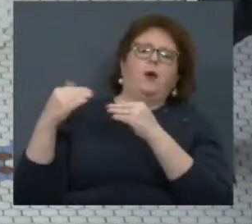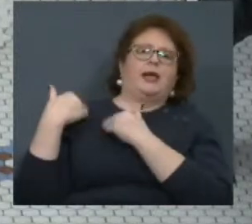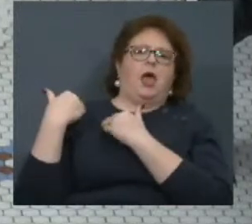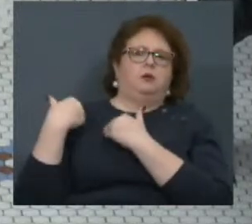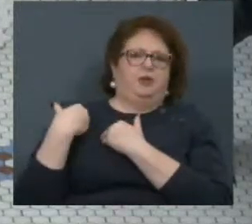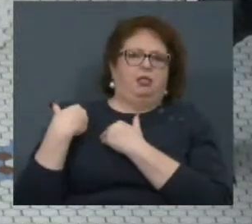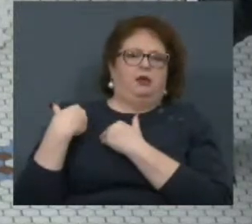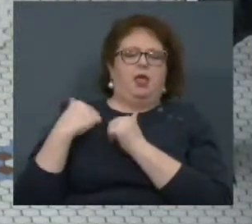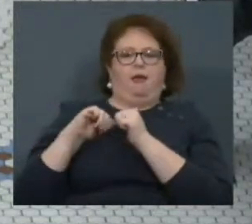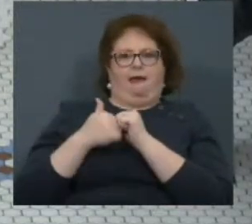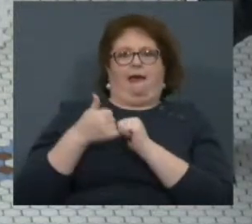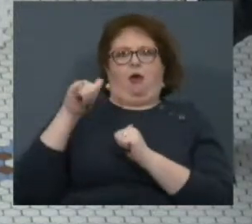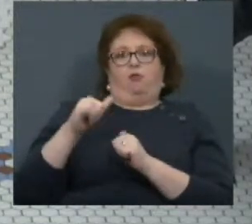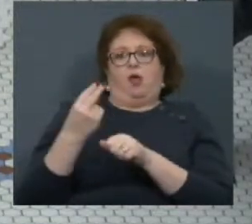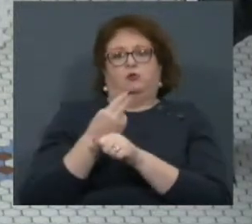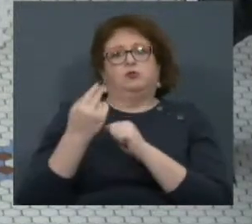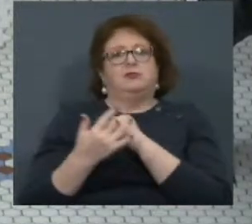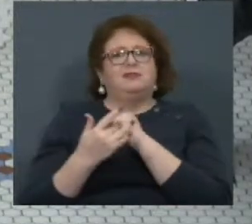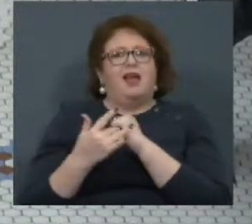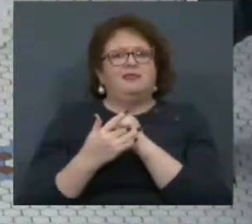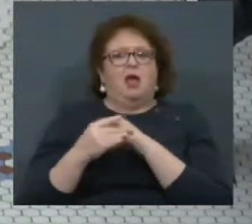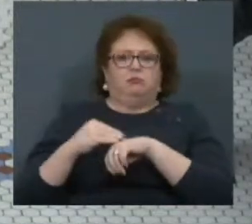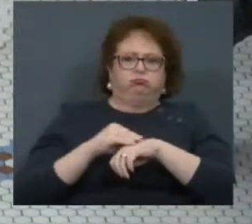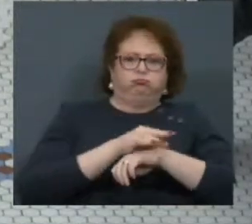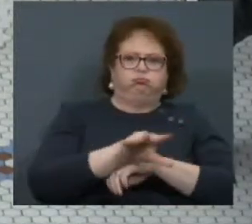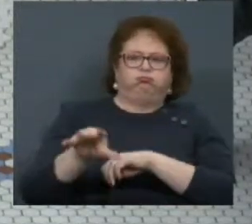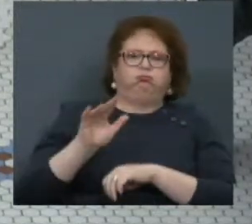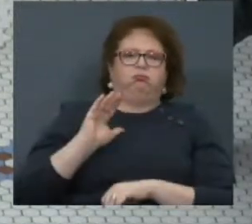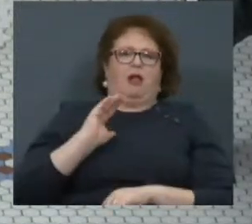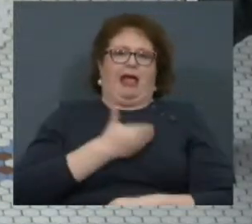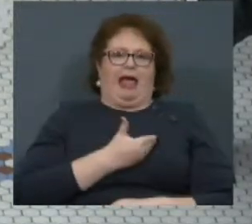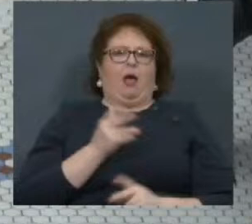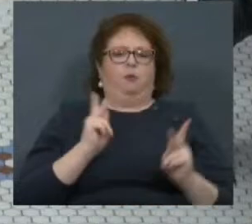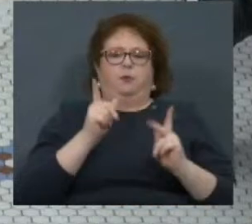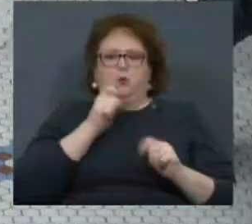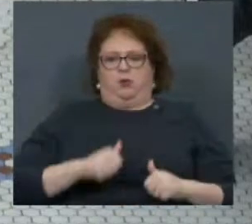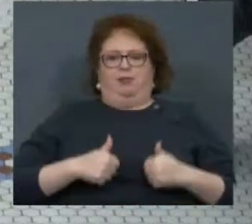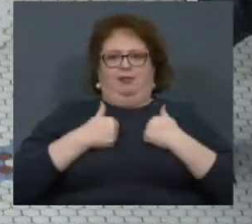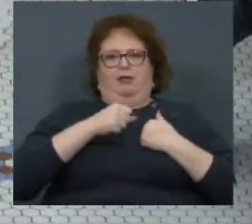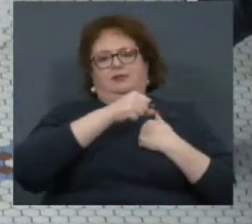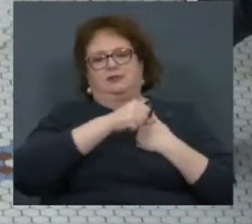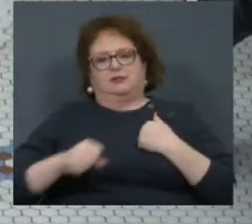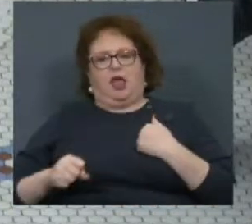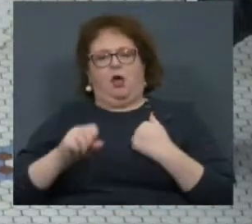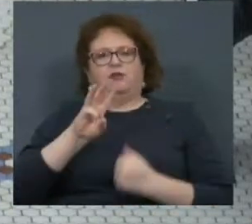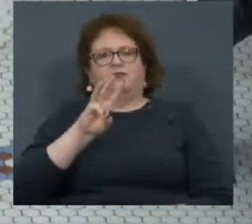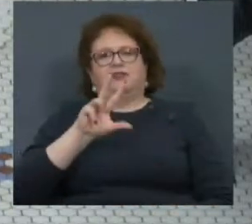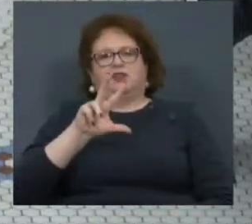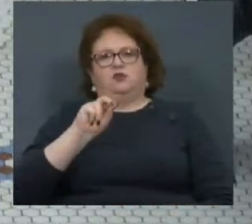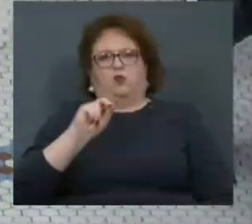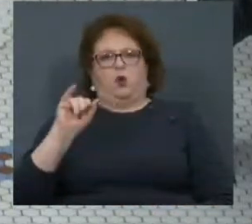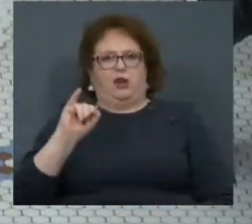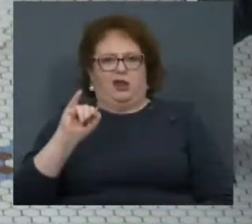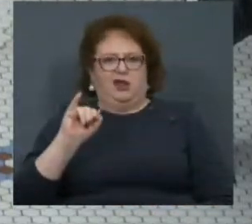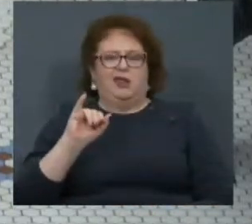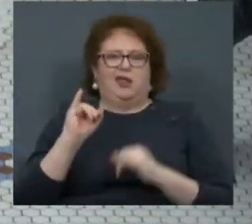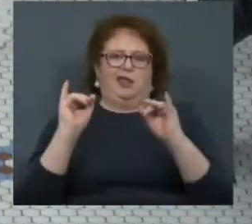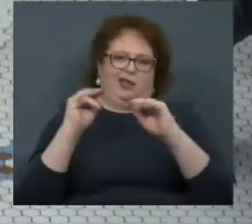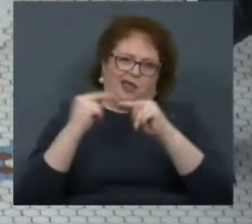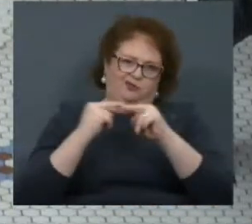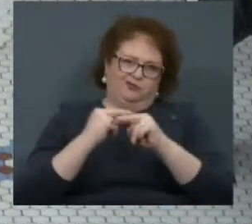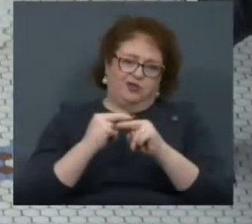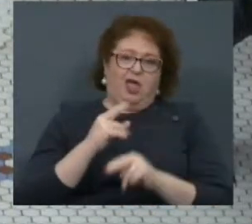this technology will affect the lives of residents south of 630 and those at risk of being targeted by the incoming